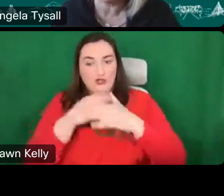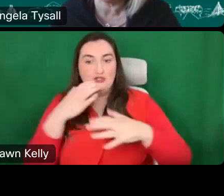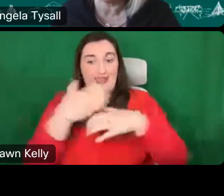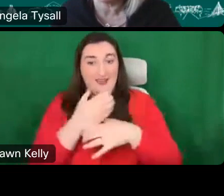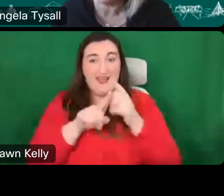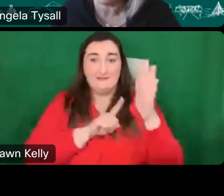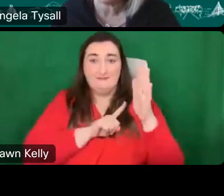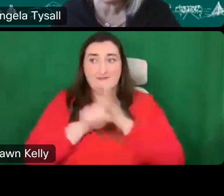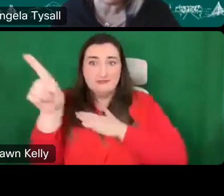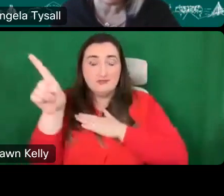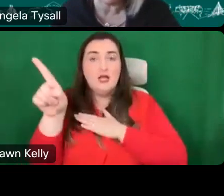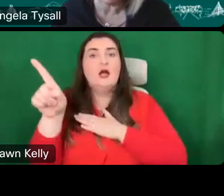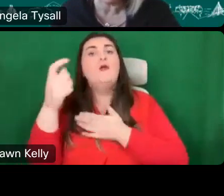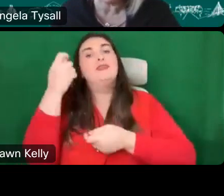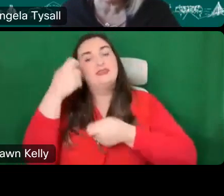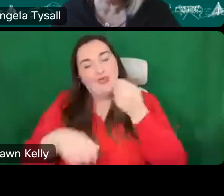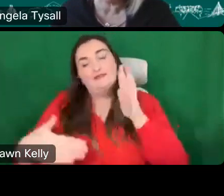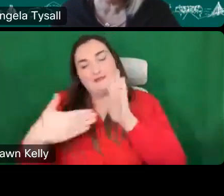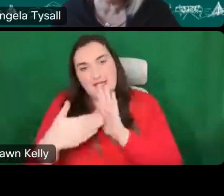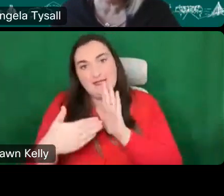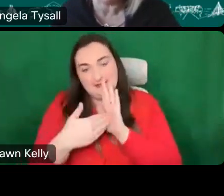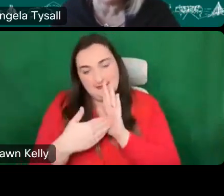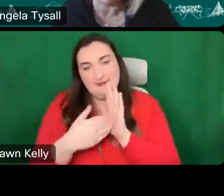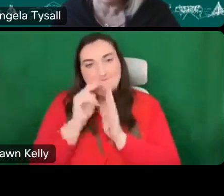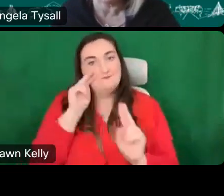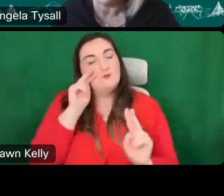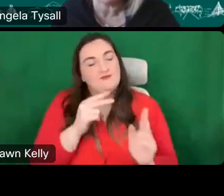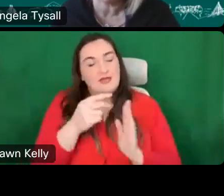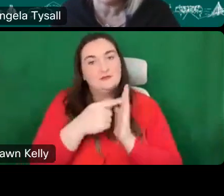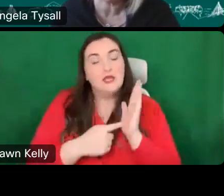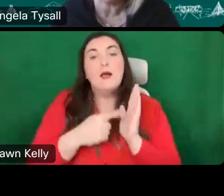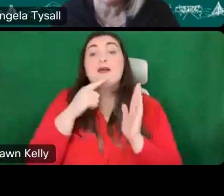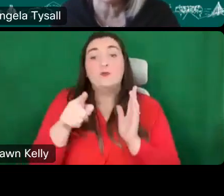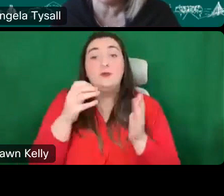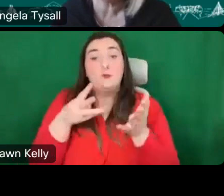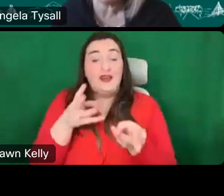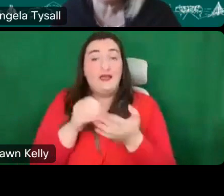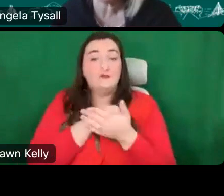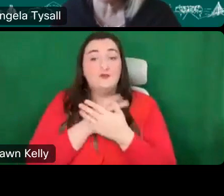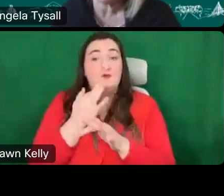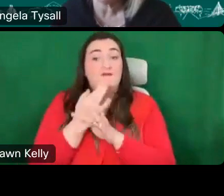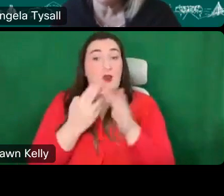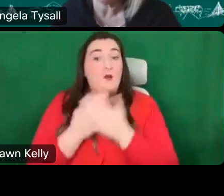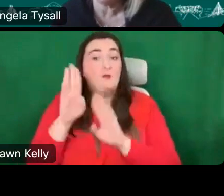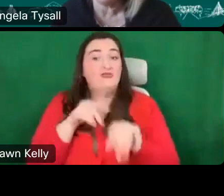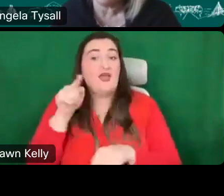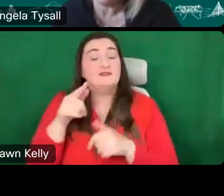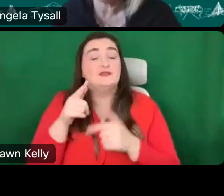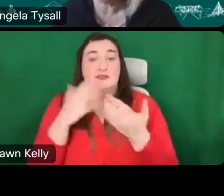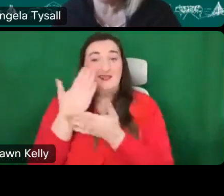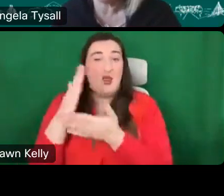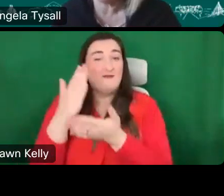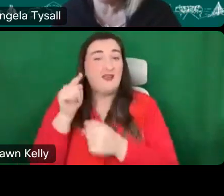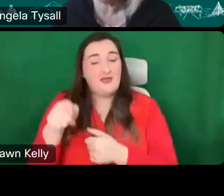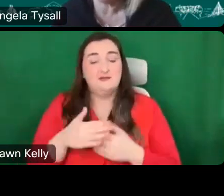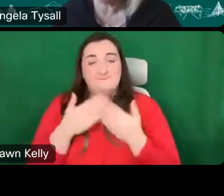happens, that it would. But we'd probably have to follow up with that and get clarity on that, to be honest. Perfect. That's helpful. Thanks very much for that,